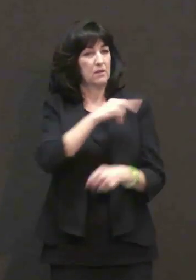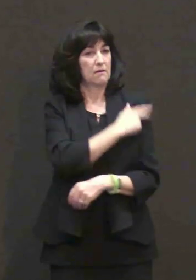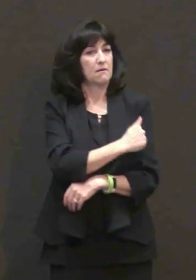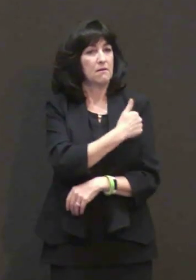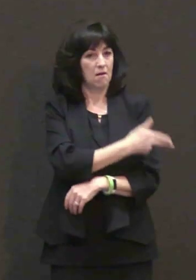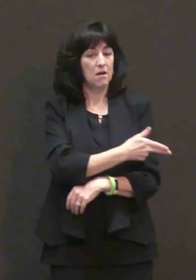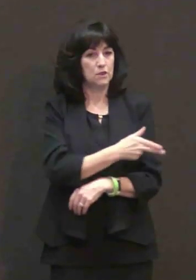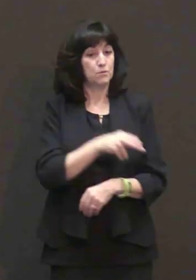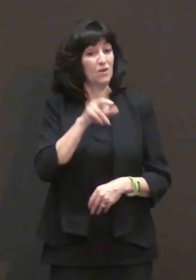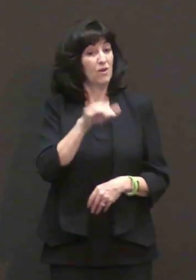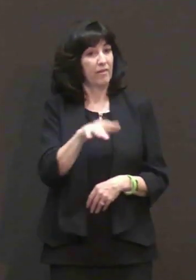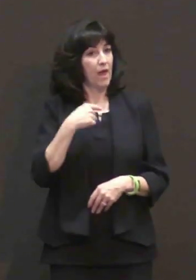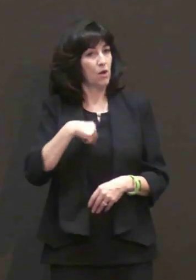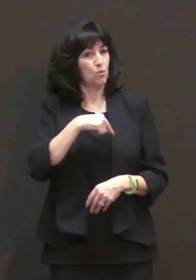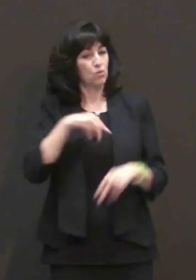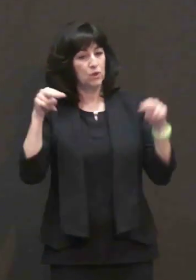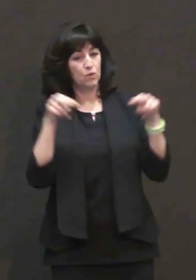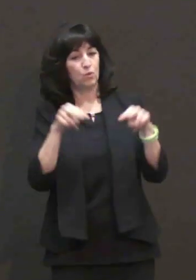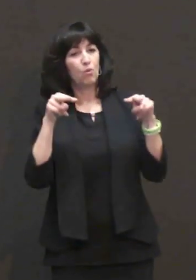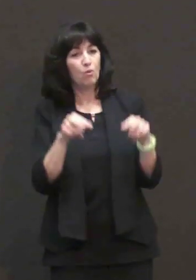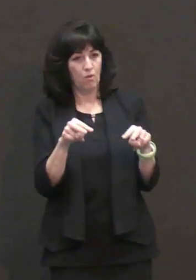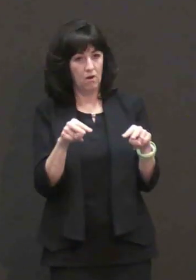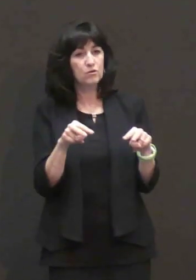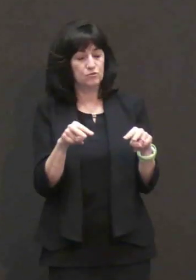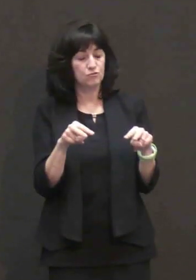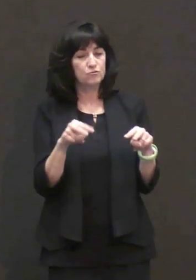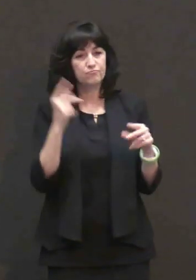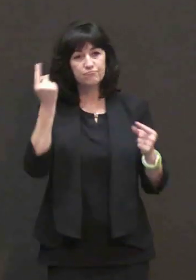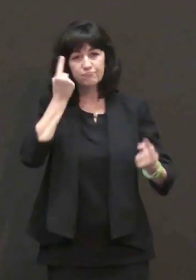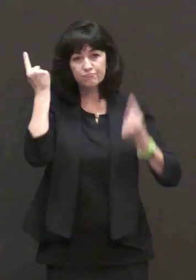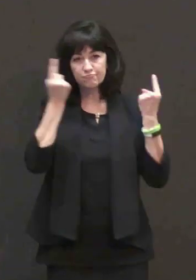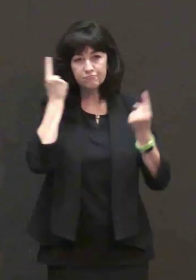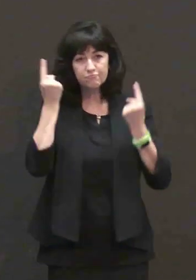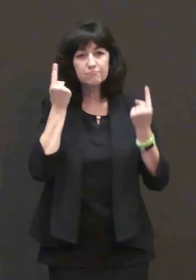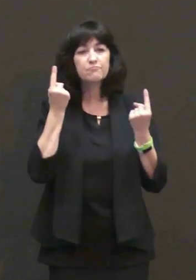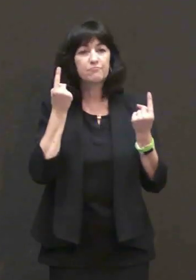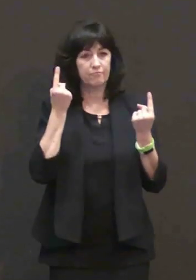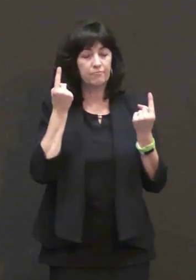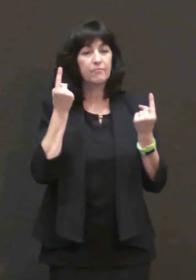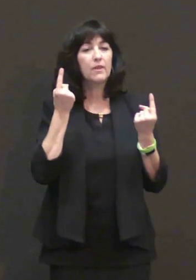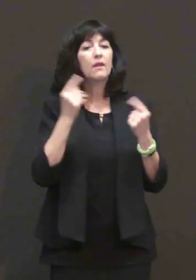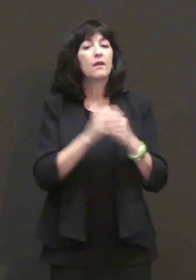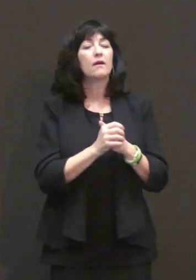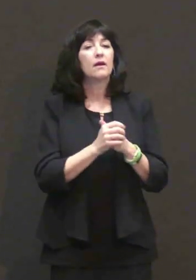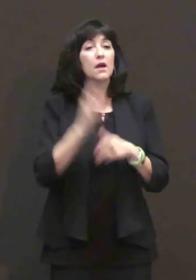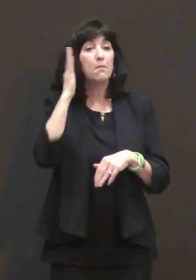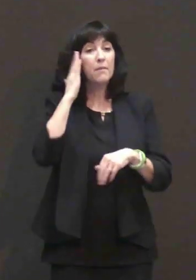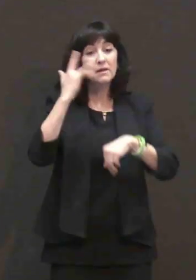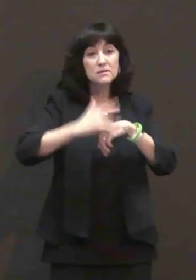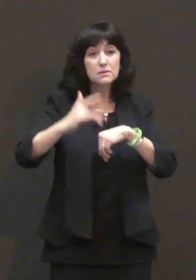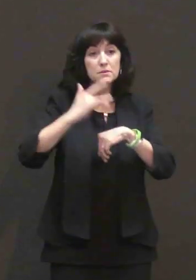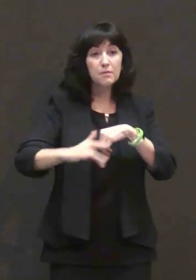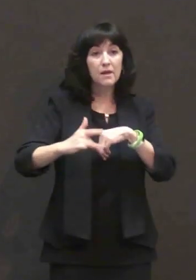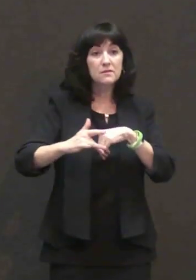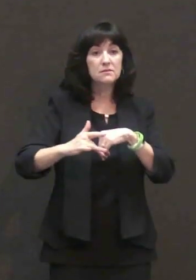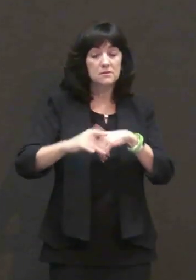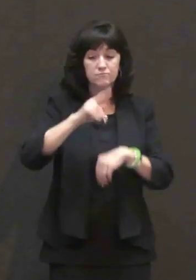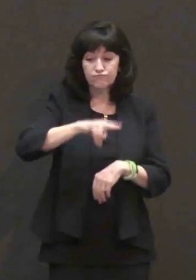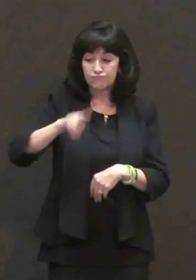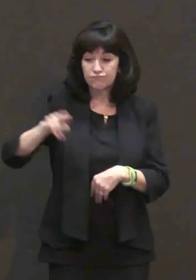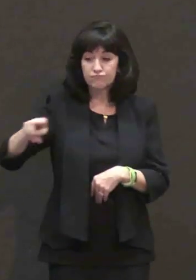surge capacity in the hospitals, the number of hospital beds that we have, ICU beds, staffing for those